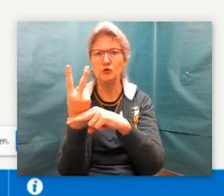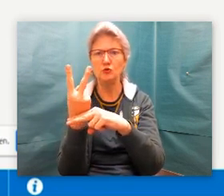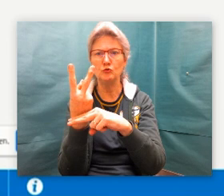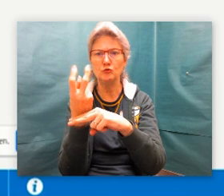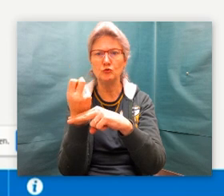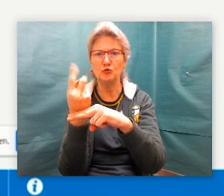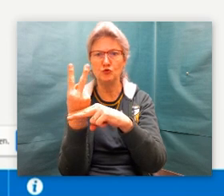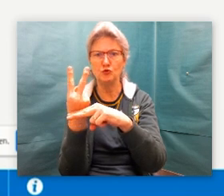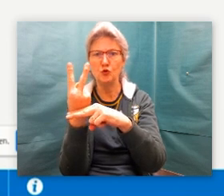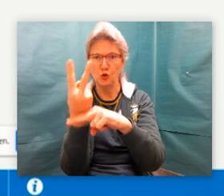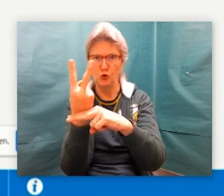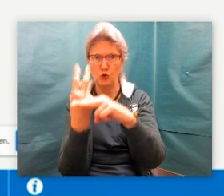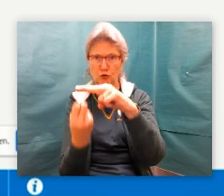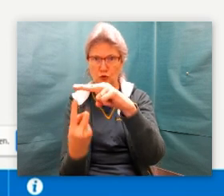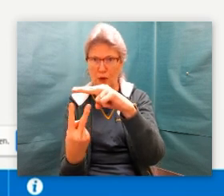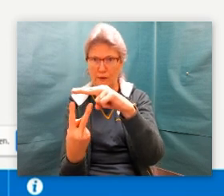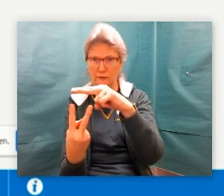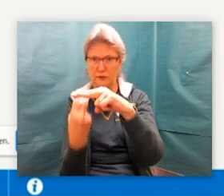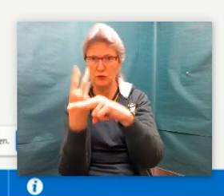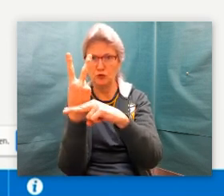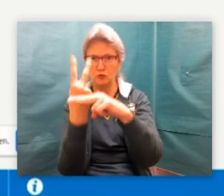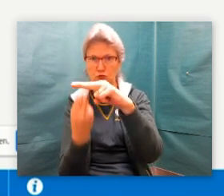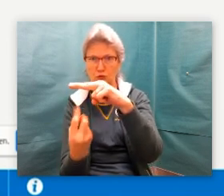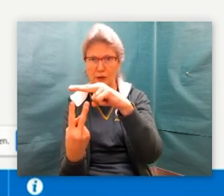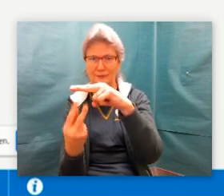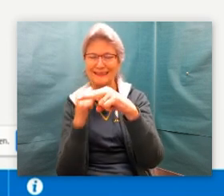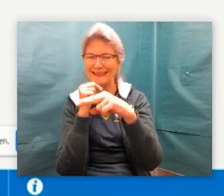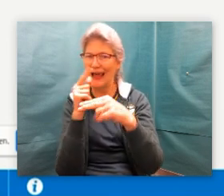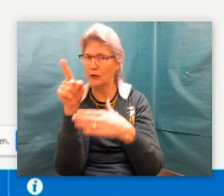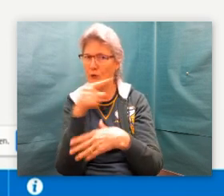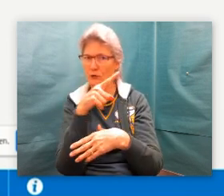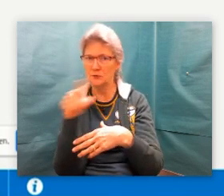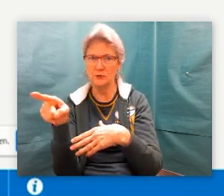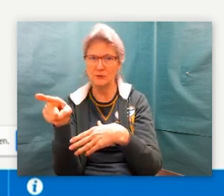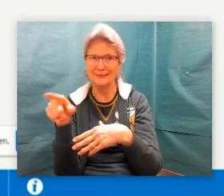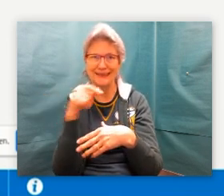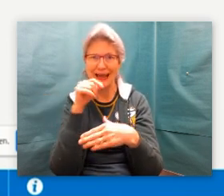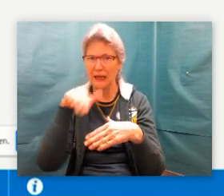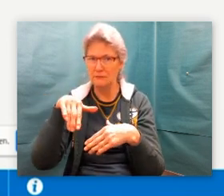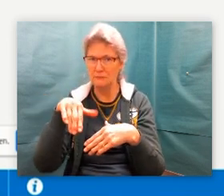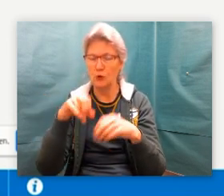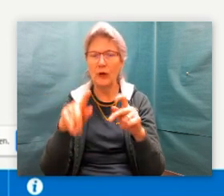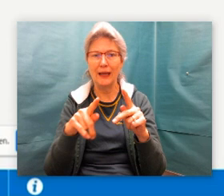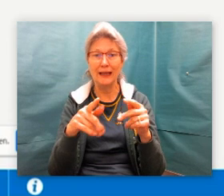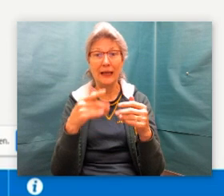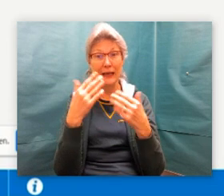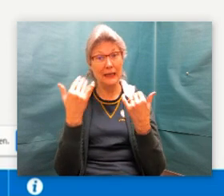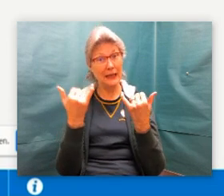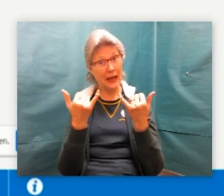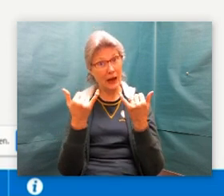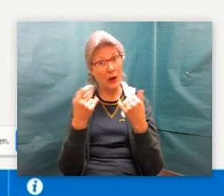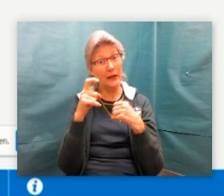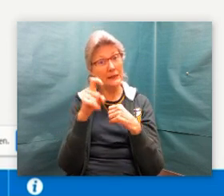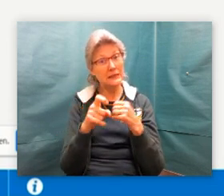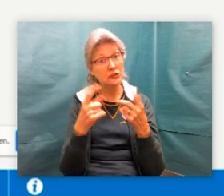1 12th, 2 12ths that have not been crossed off or eliminated. Now, I'm going to need